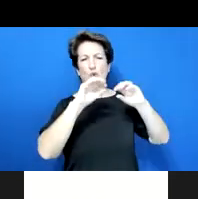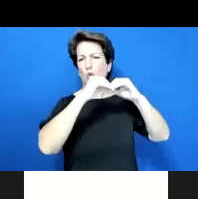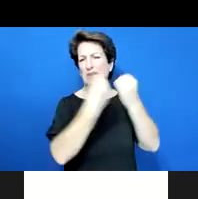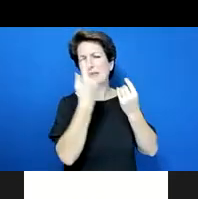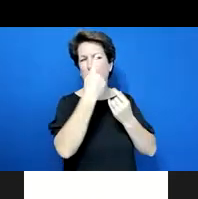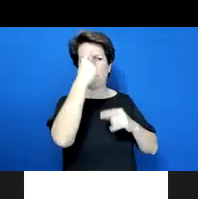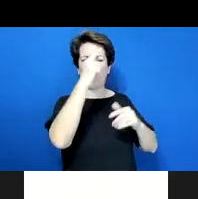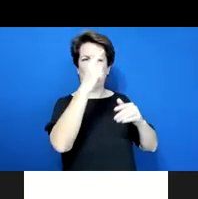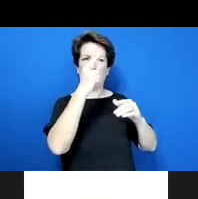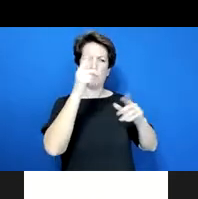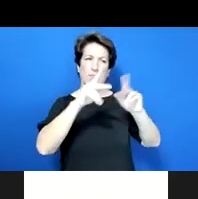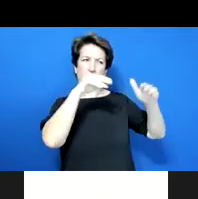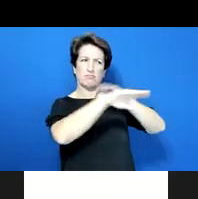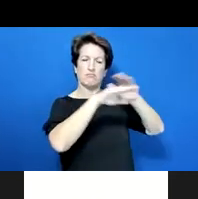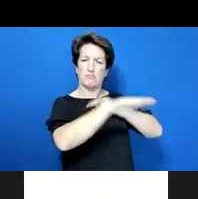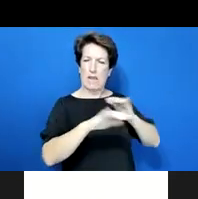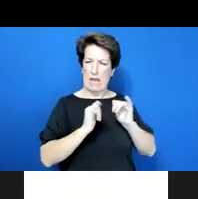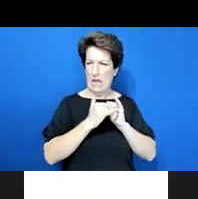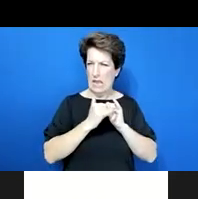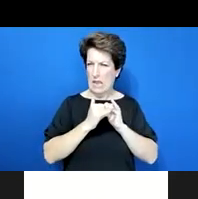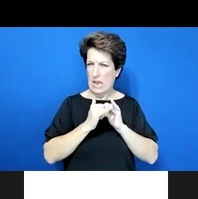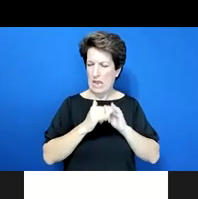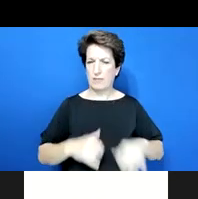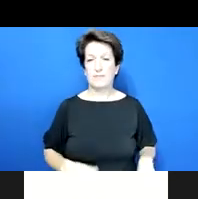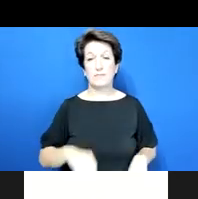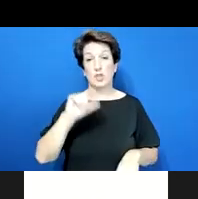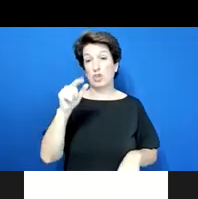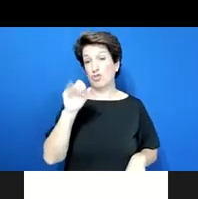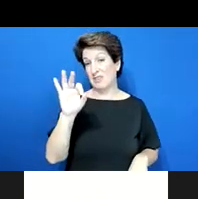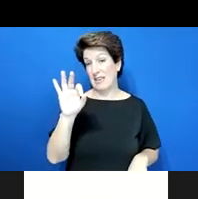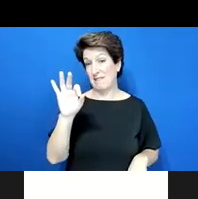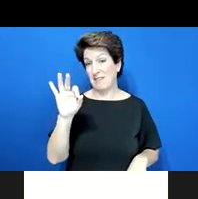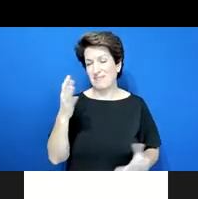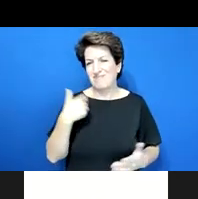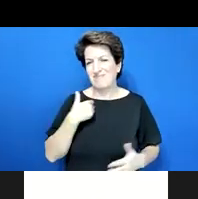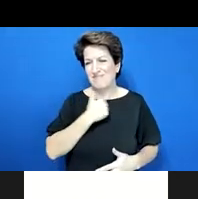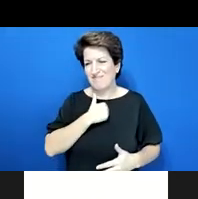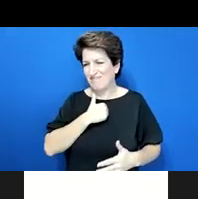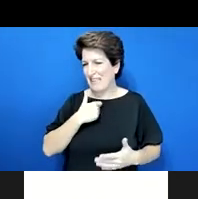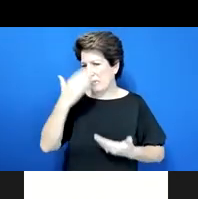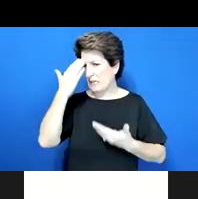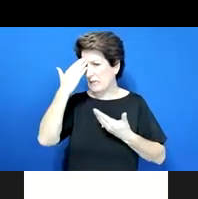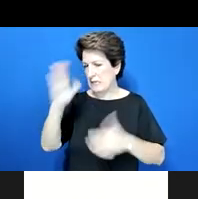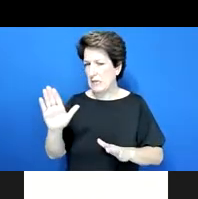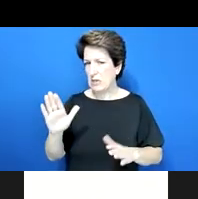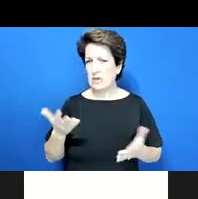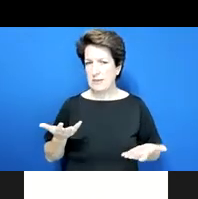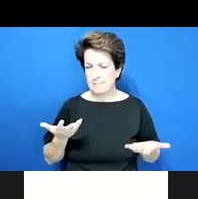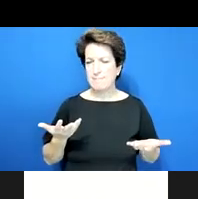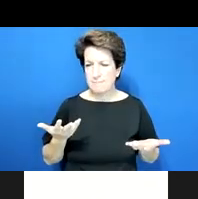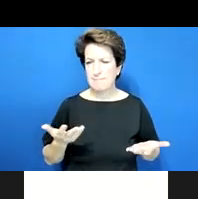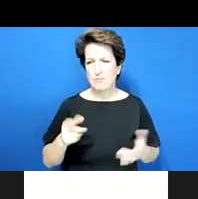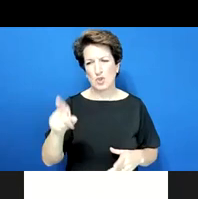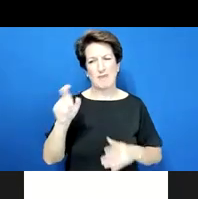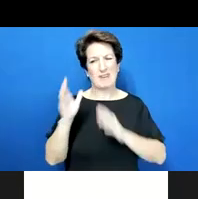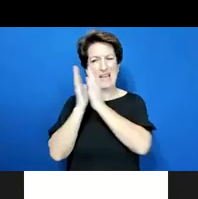Yeah, so my short answer to that, unfortunately, is I don't know. That would be a question that you'd have to bring to the